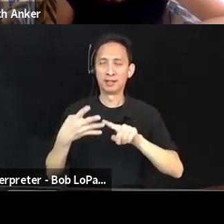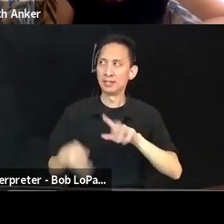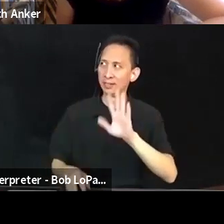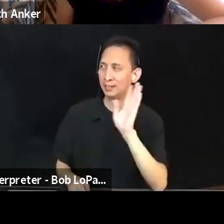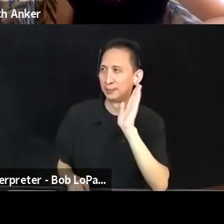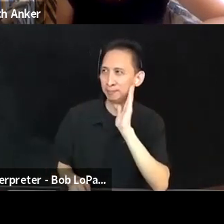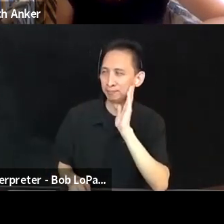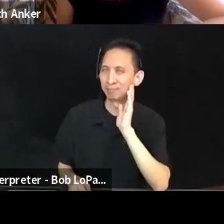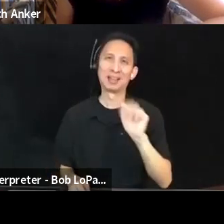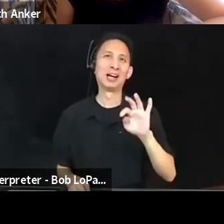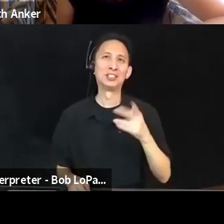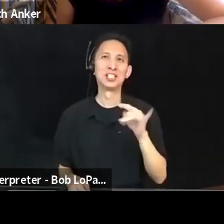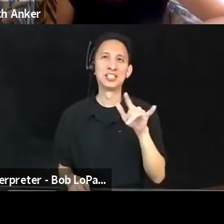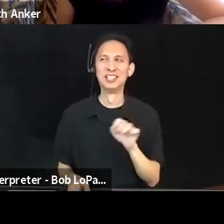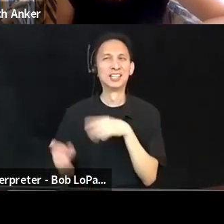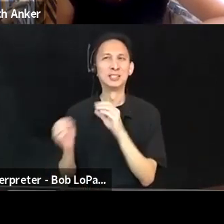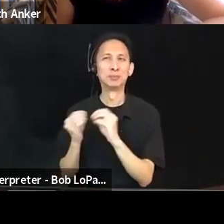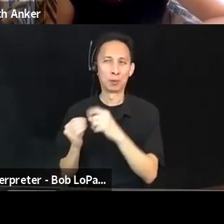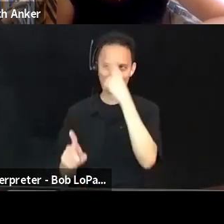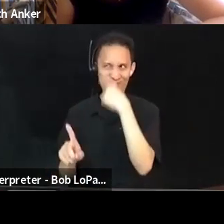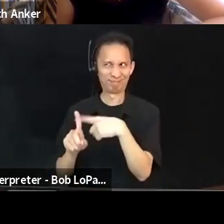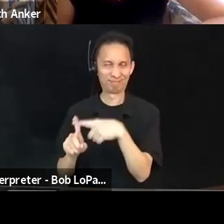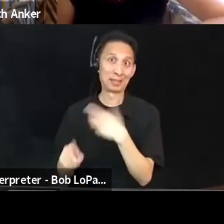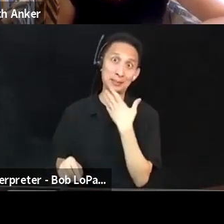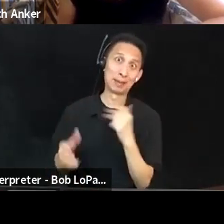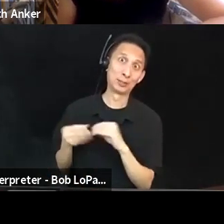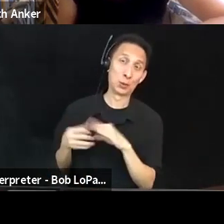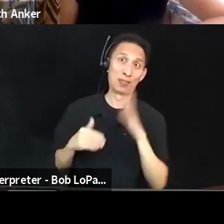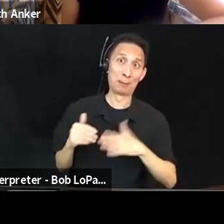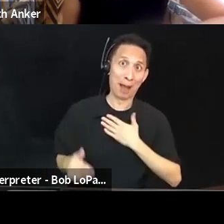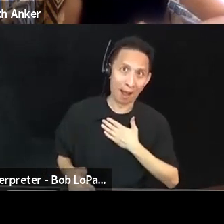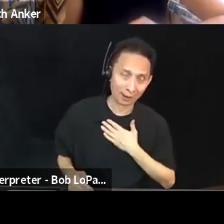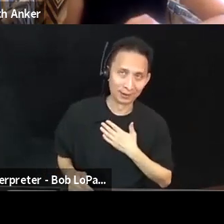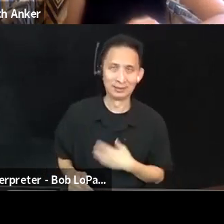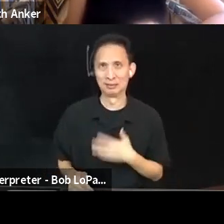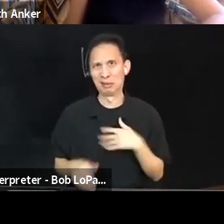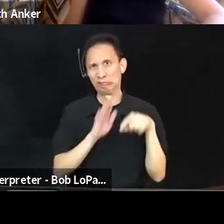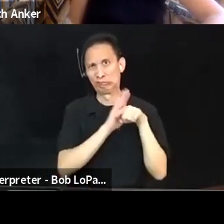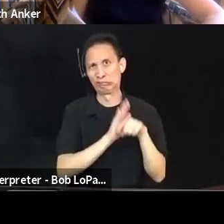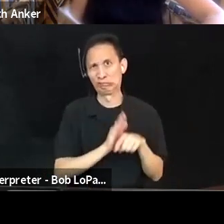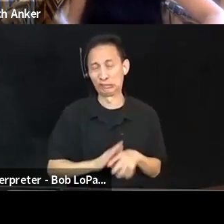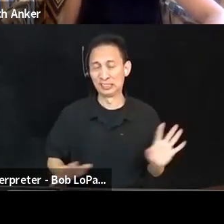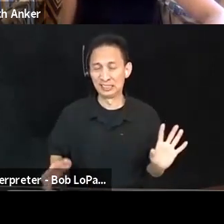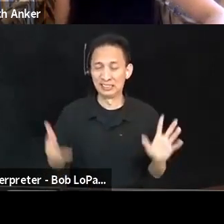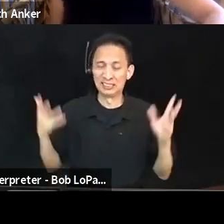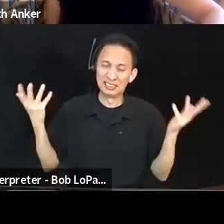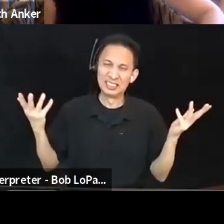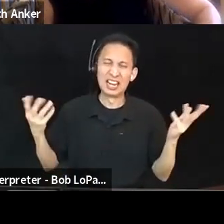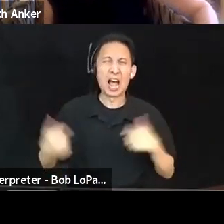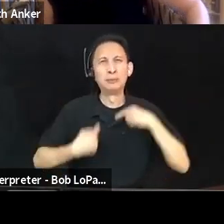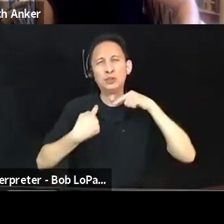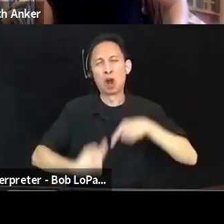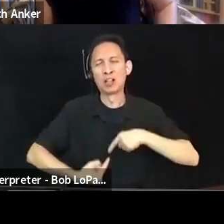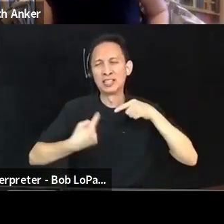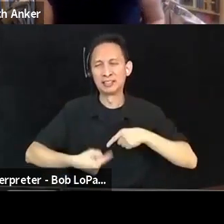more optimistic slant is far better story to go with, I think, on this occasion. I think I guess I'm struggling with, I guess,